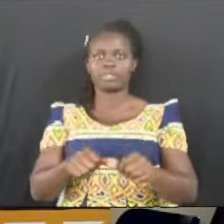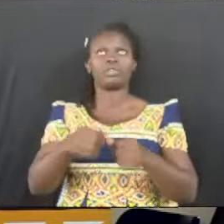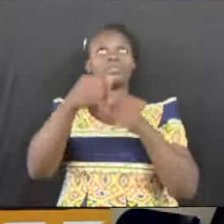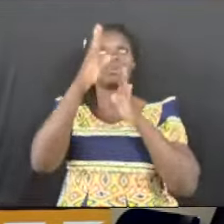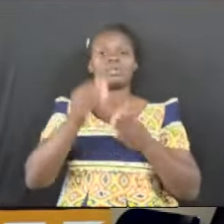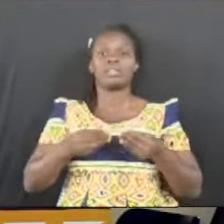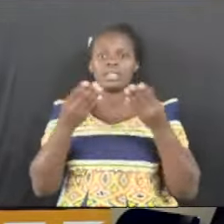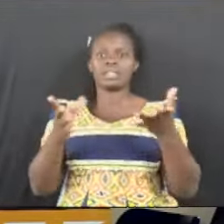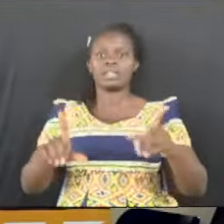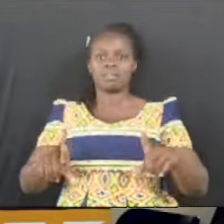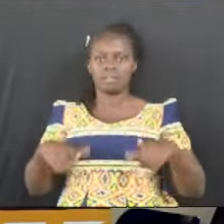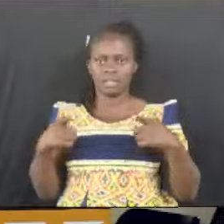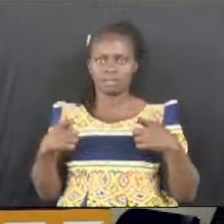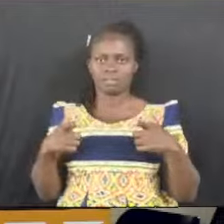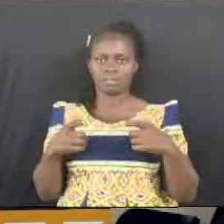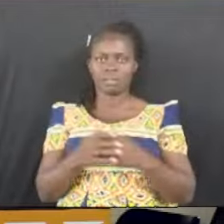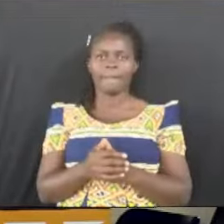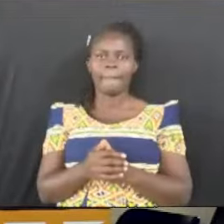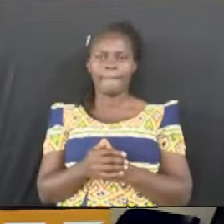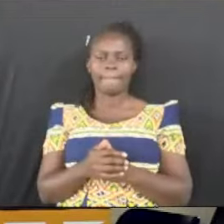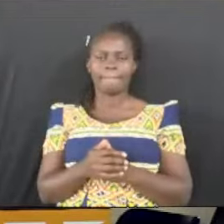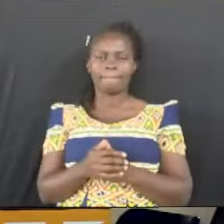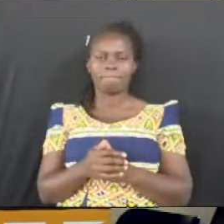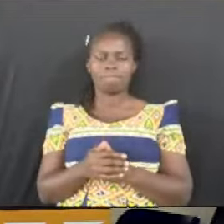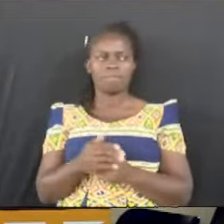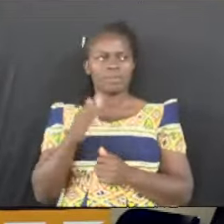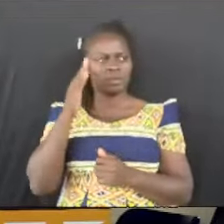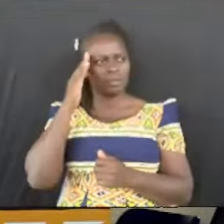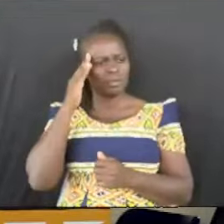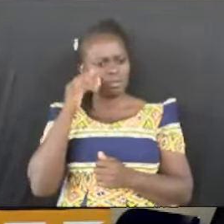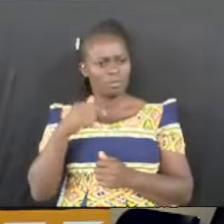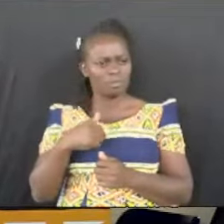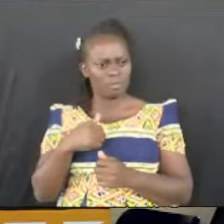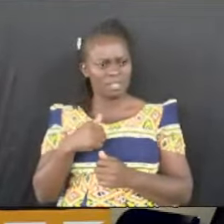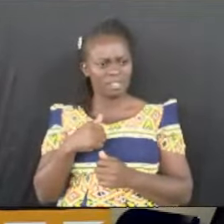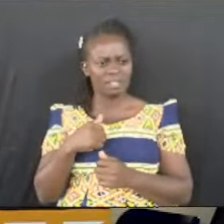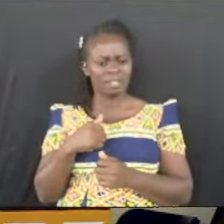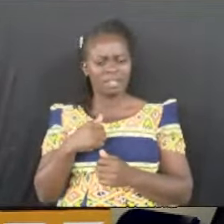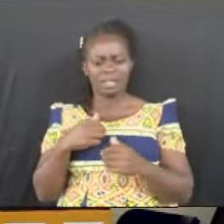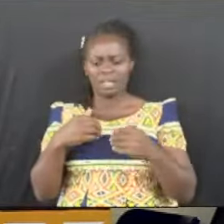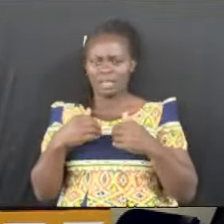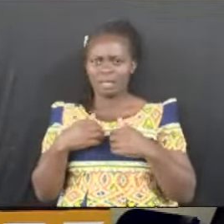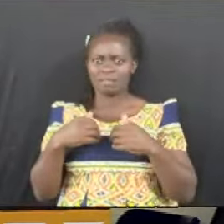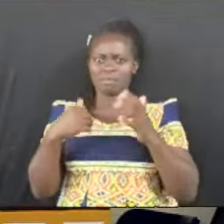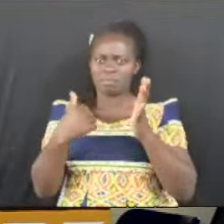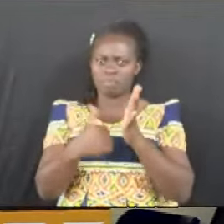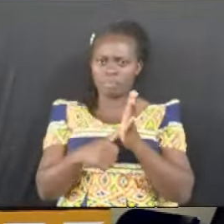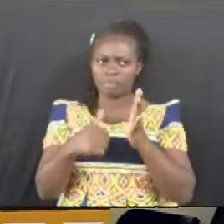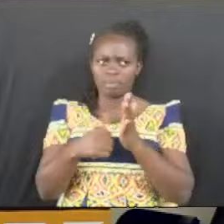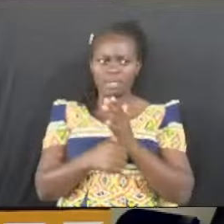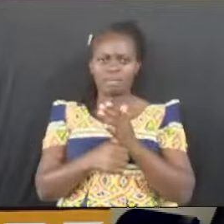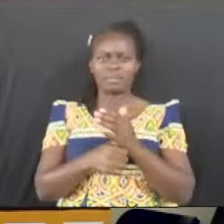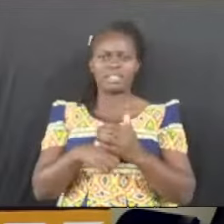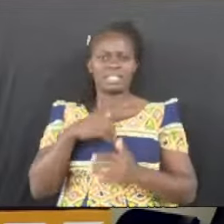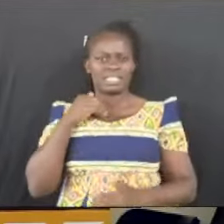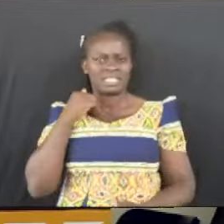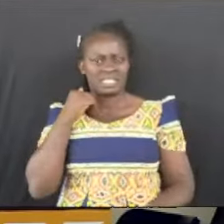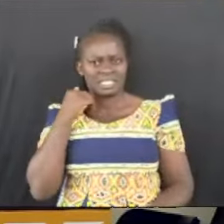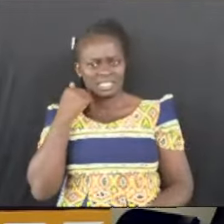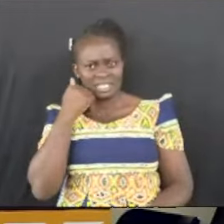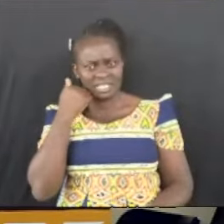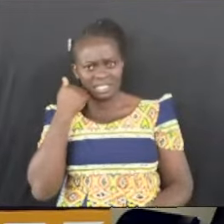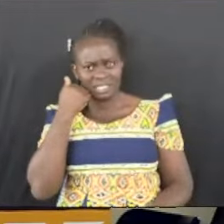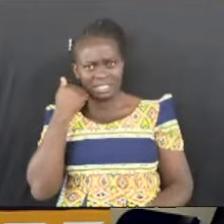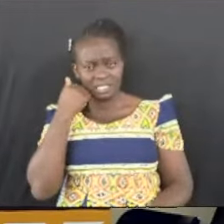a daily miracle. You know, I had to go through what I went through to realize that, my